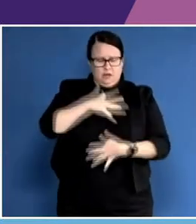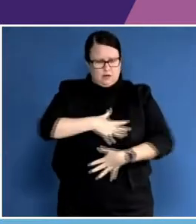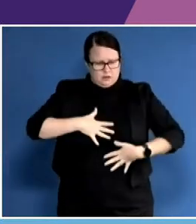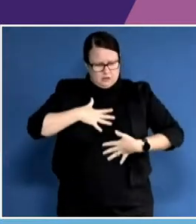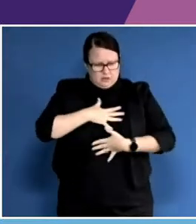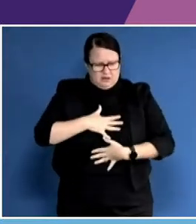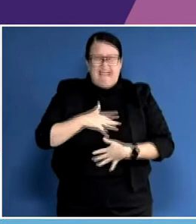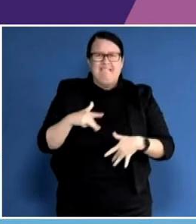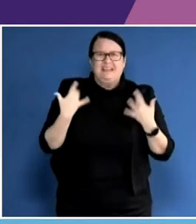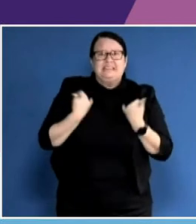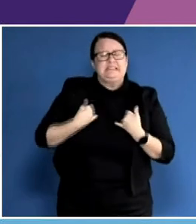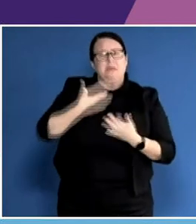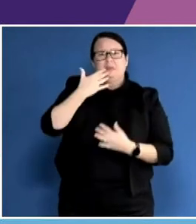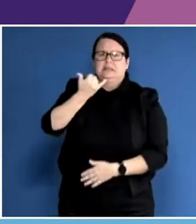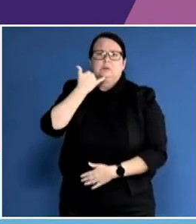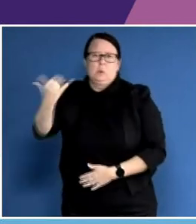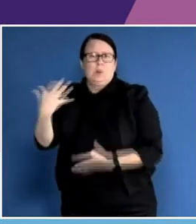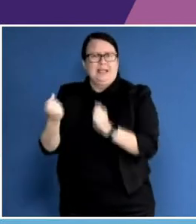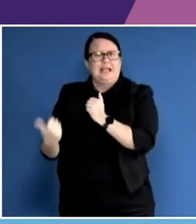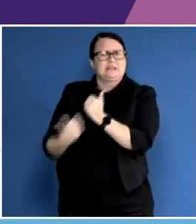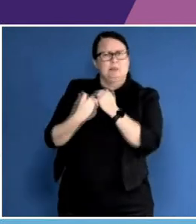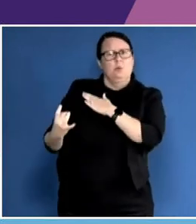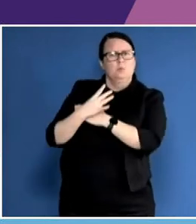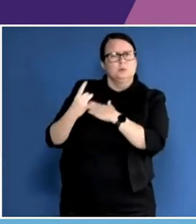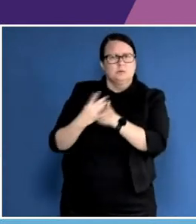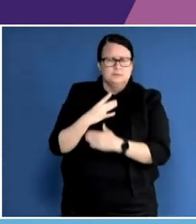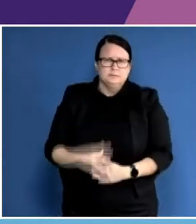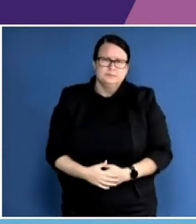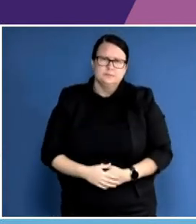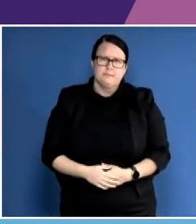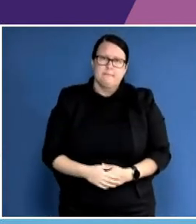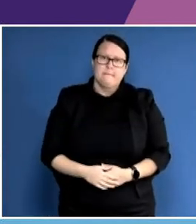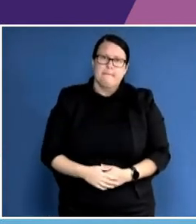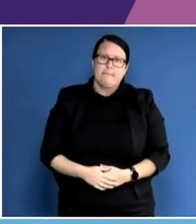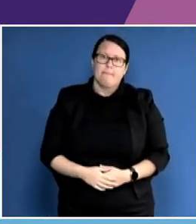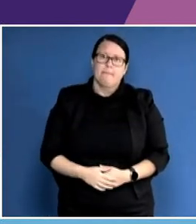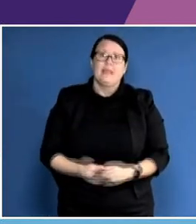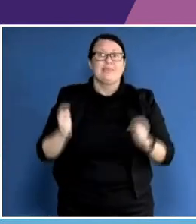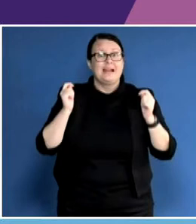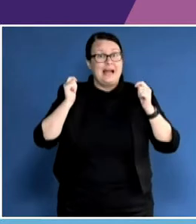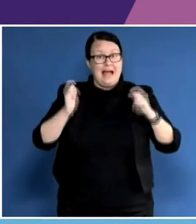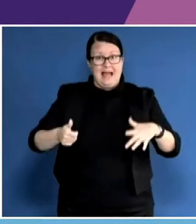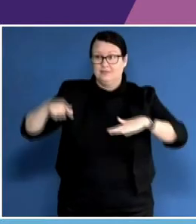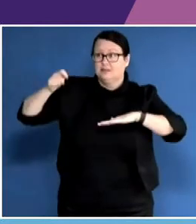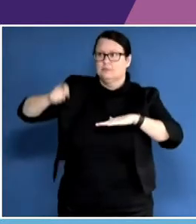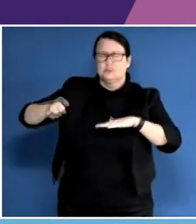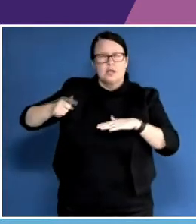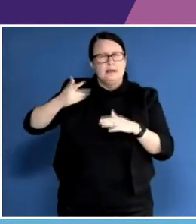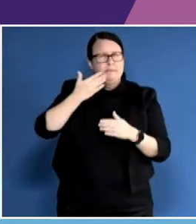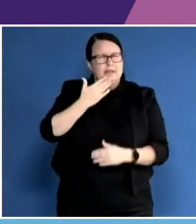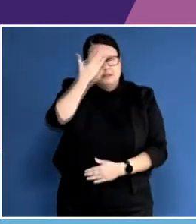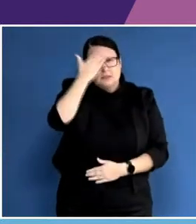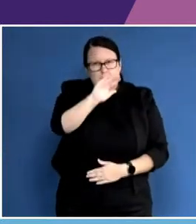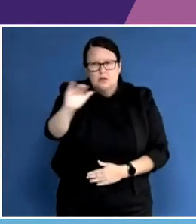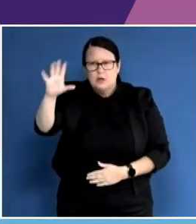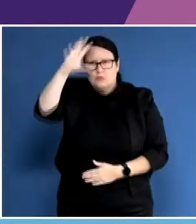support. Finally, I'll remind those following the proceeding of the provisions in the Royal Commissions Act, which have the clear